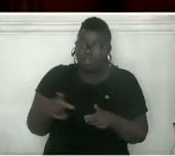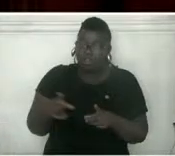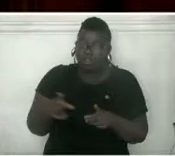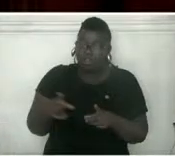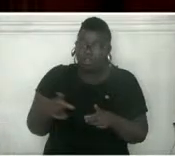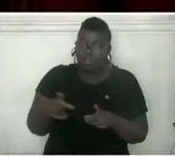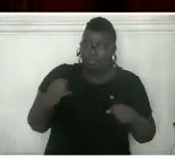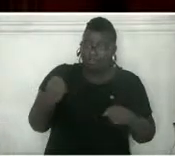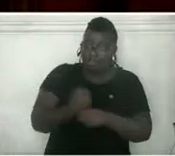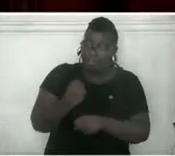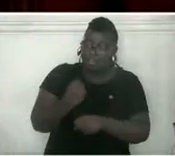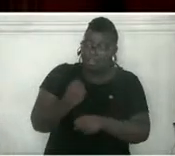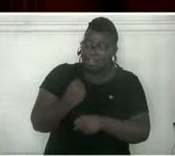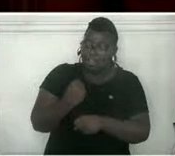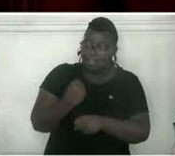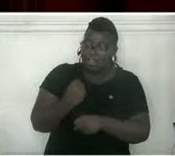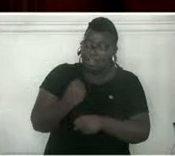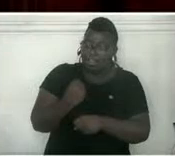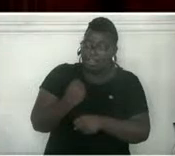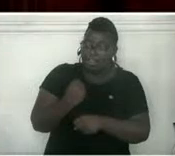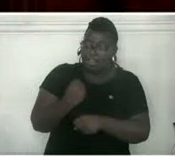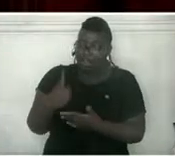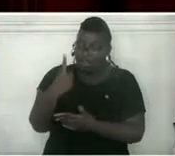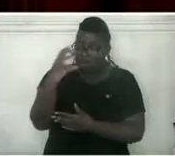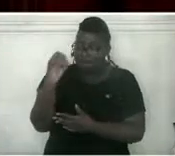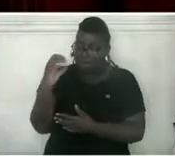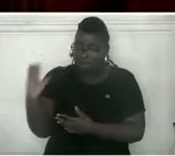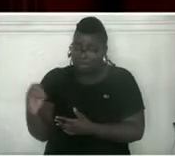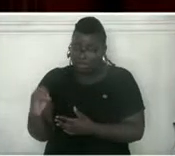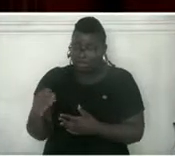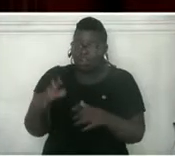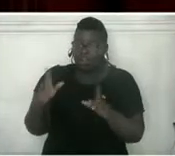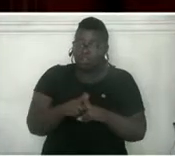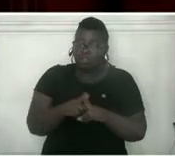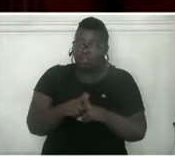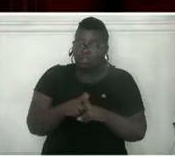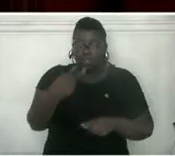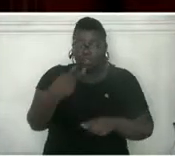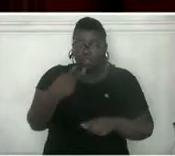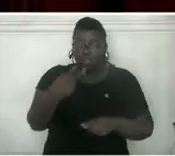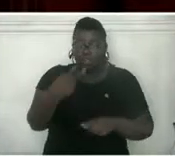investment value is at 70 million. Heisto in